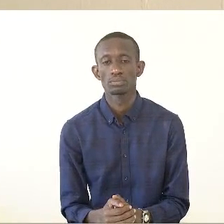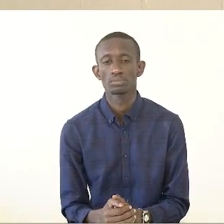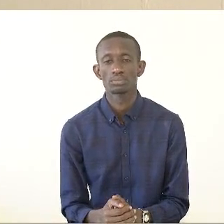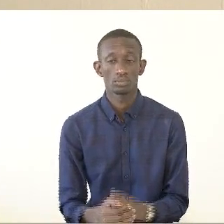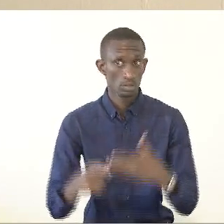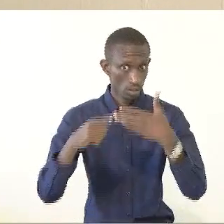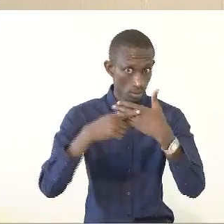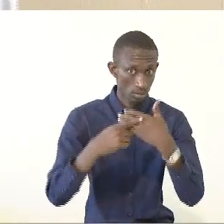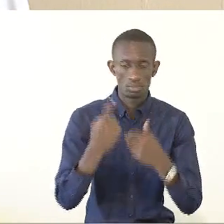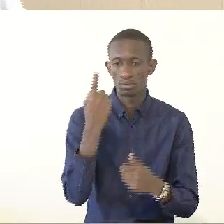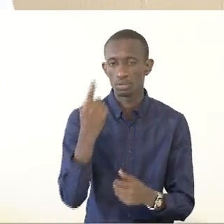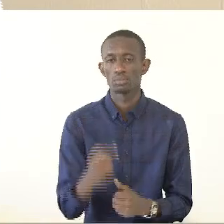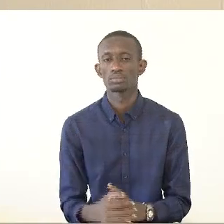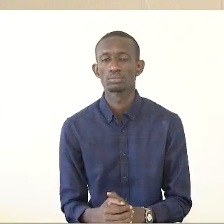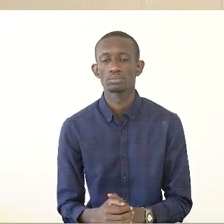-1,